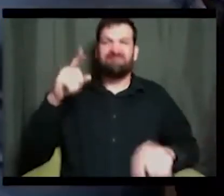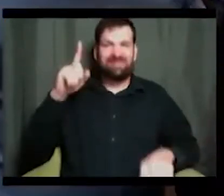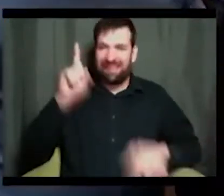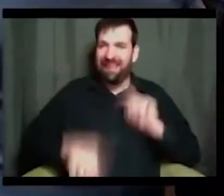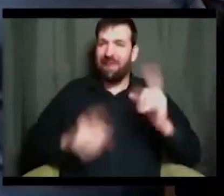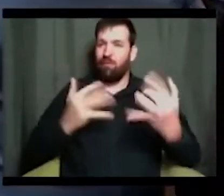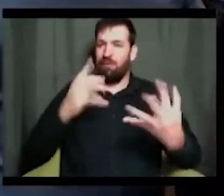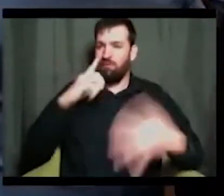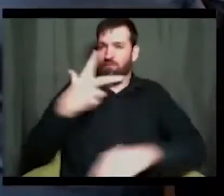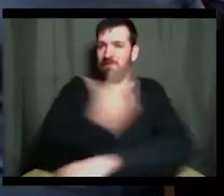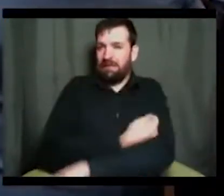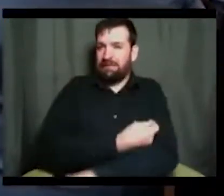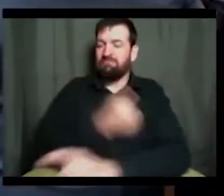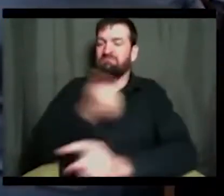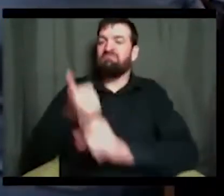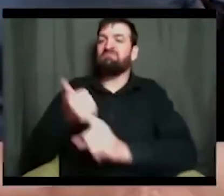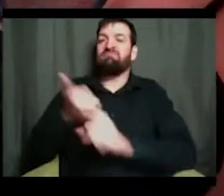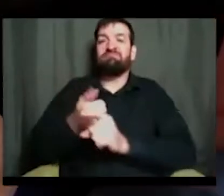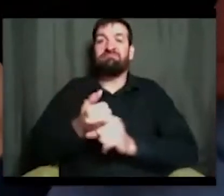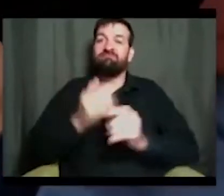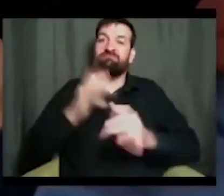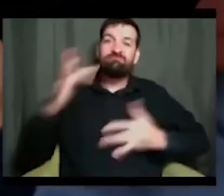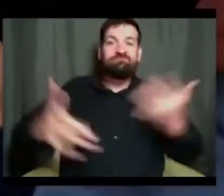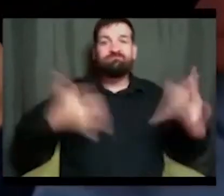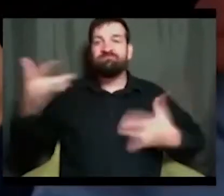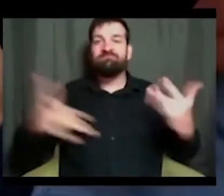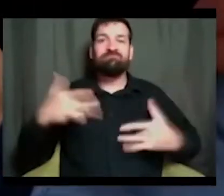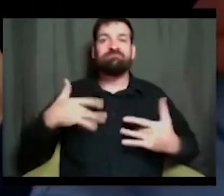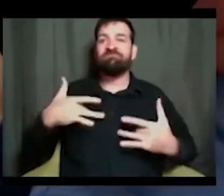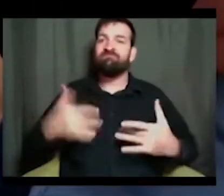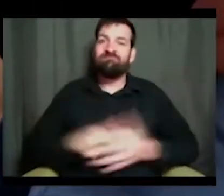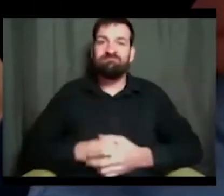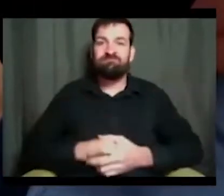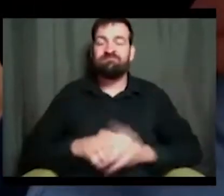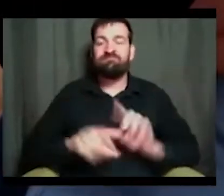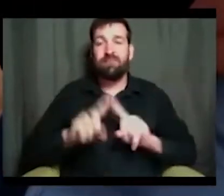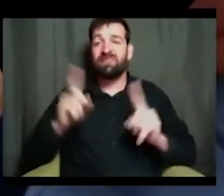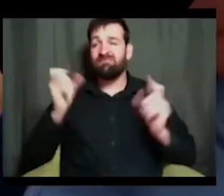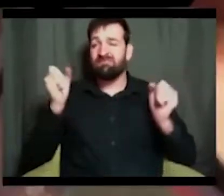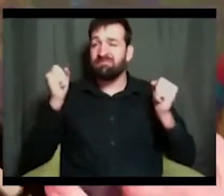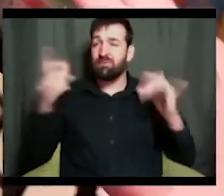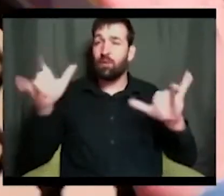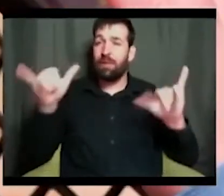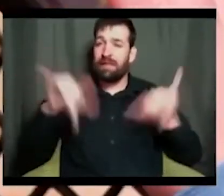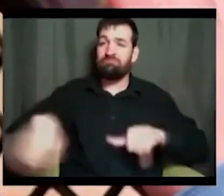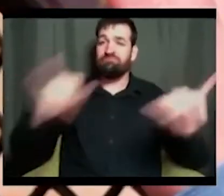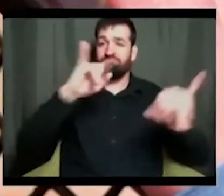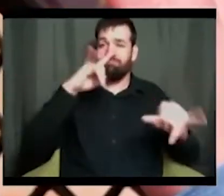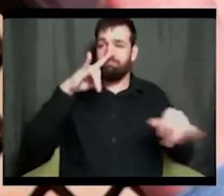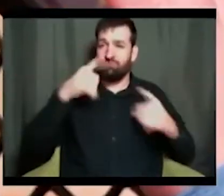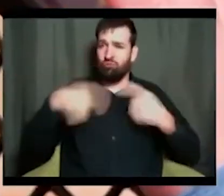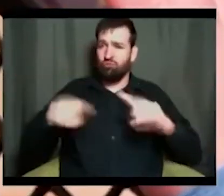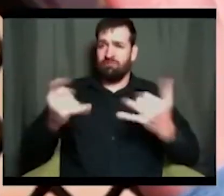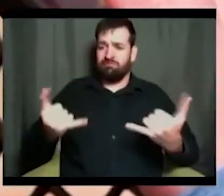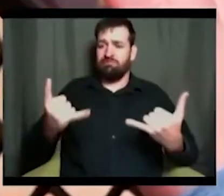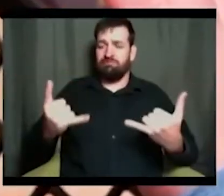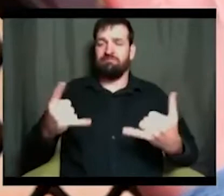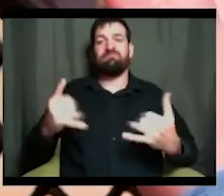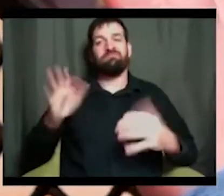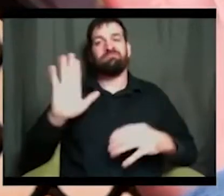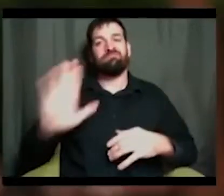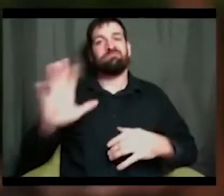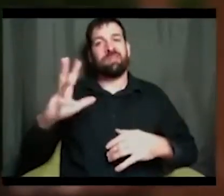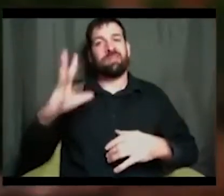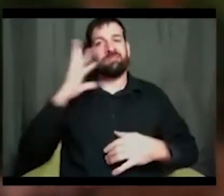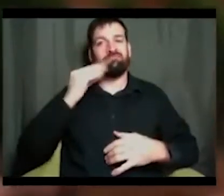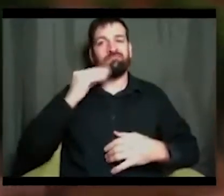vaccine. He is full of joy and full of life, but like so many children in the time of COVID, he's had his share of stress and